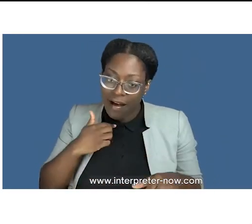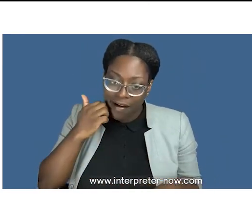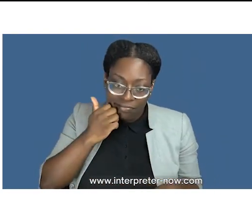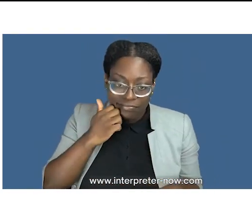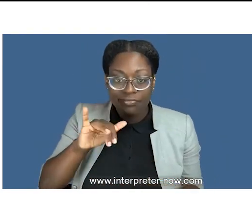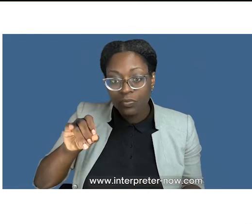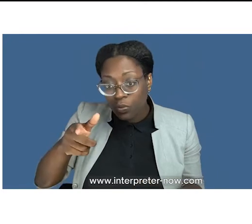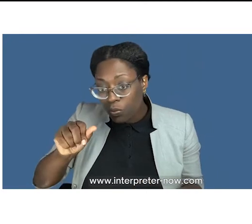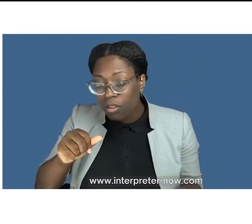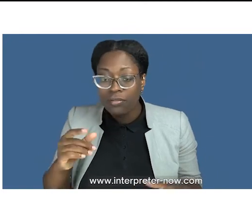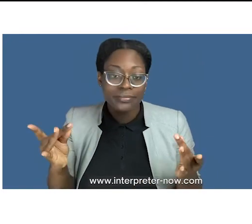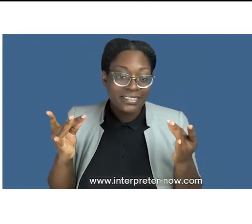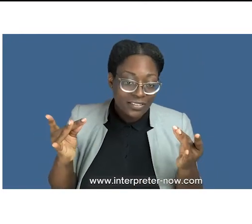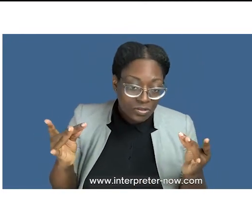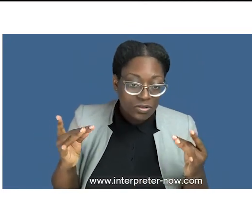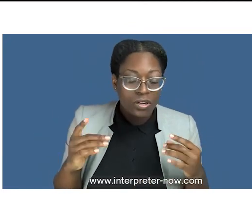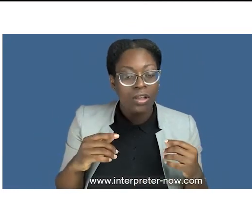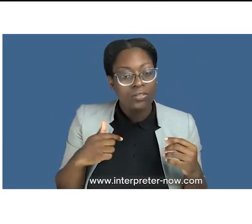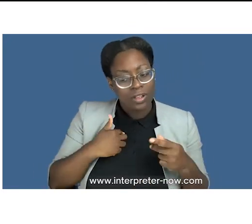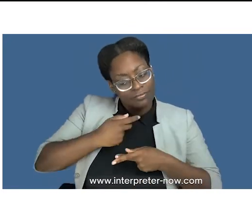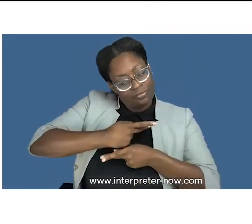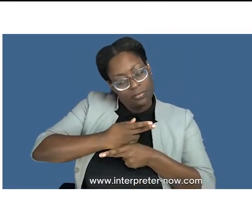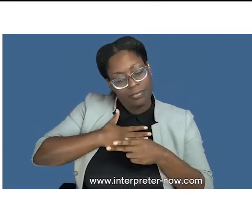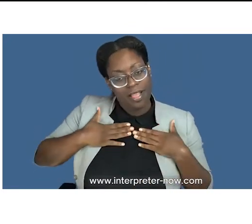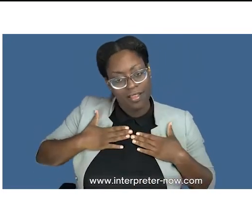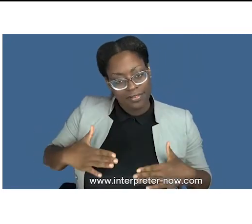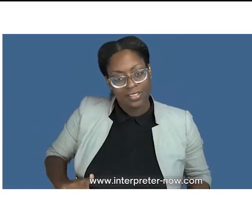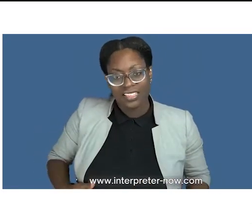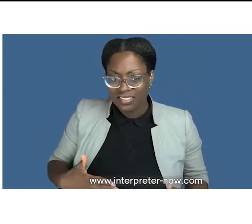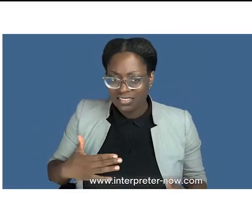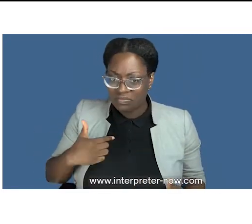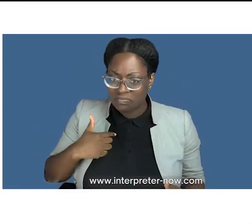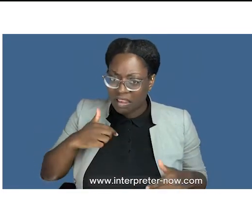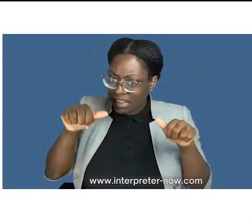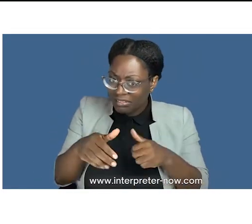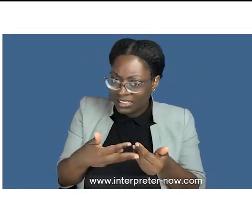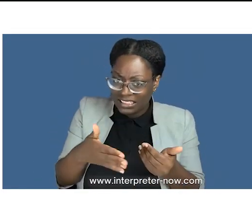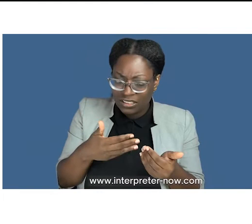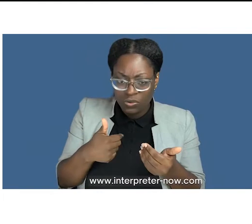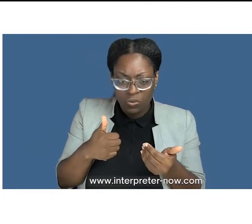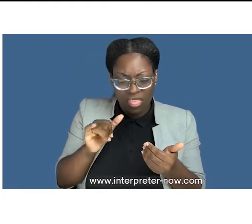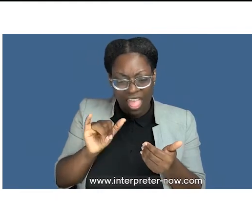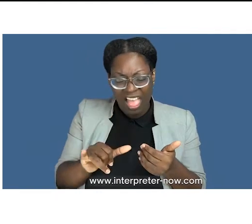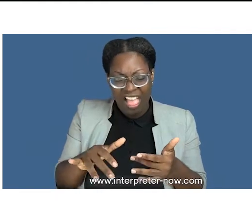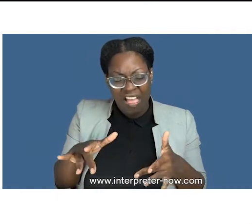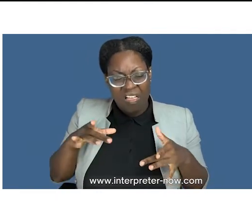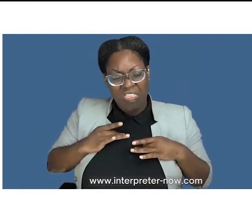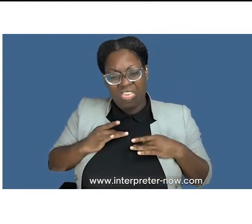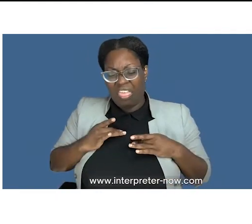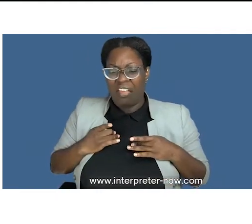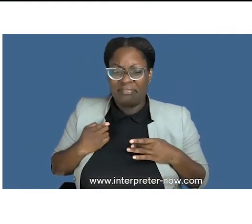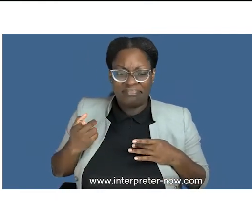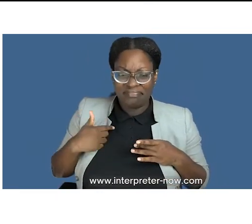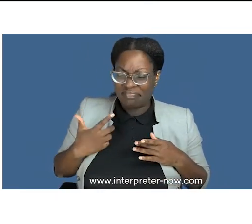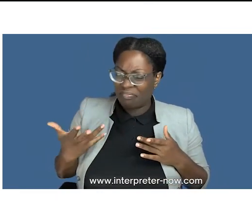and there are exercise as well, and really take care of your own body, so it's not living in there, because it